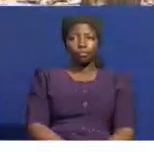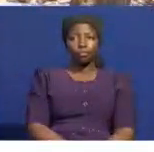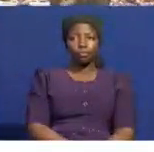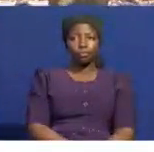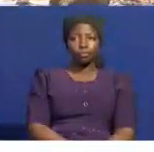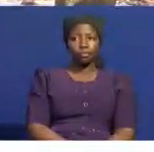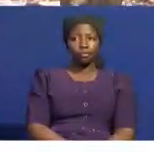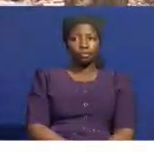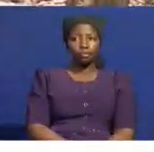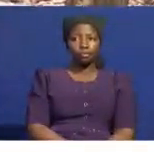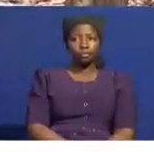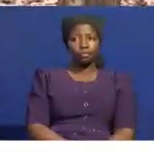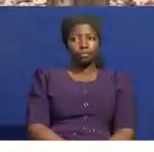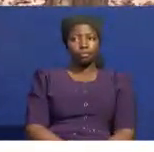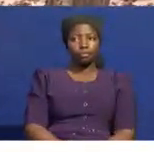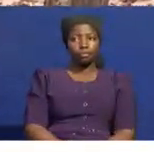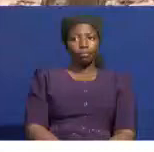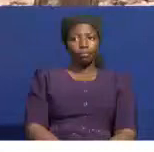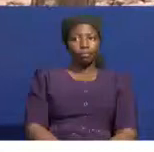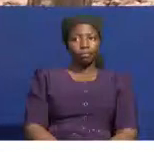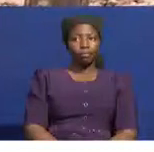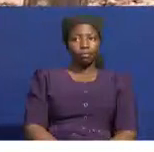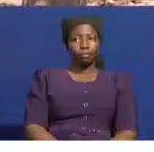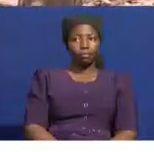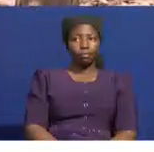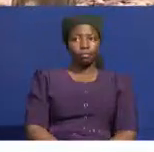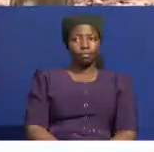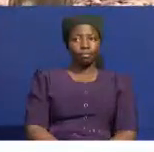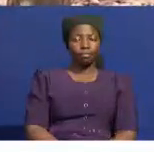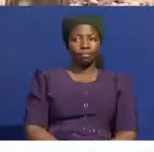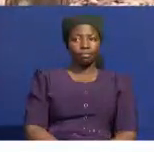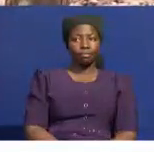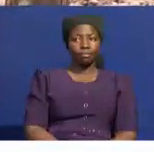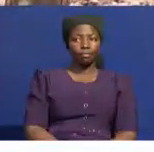Sir, for Legends Edition.